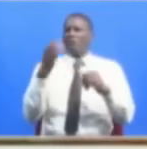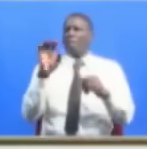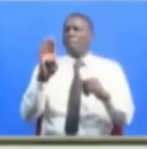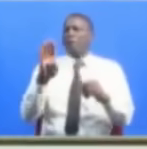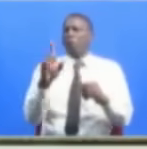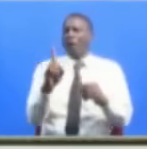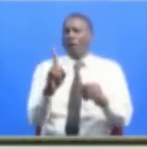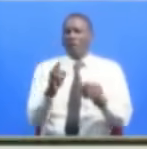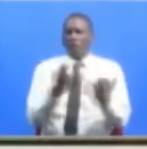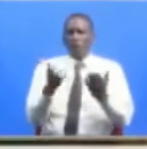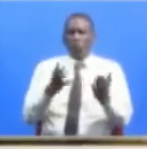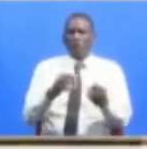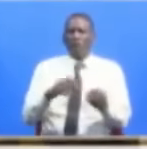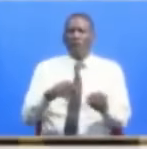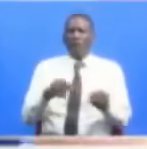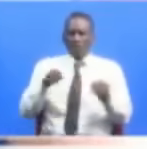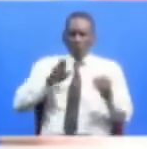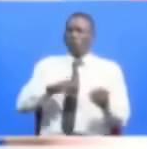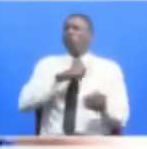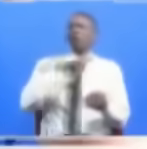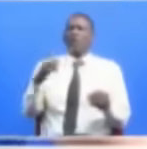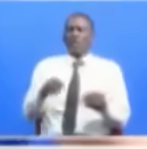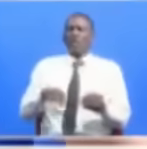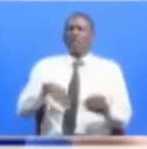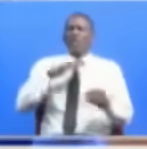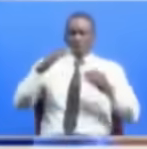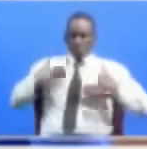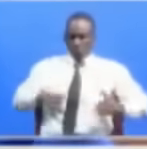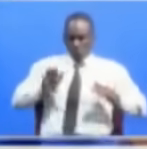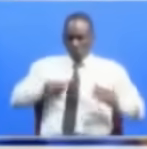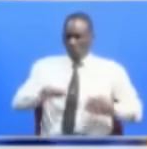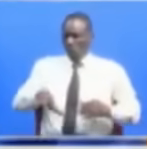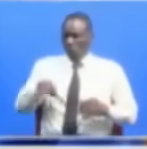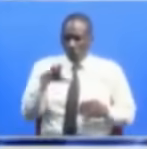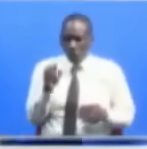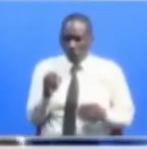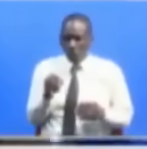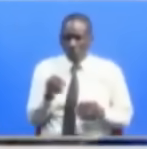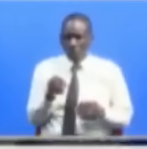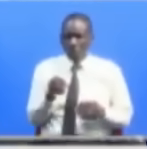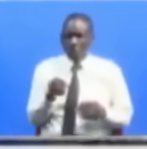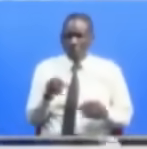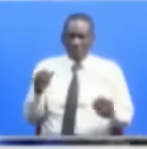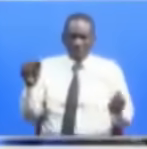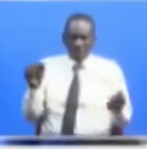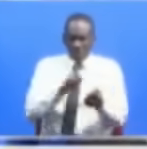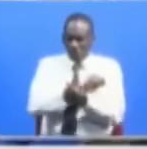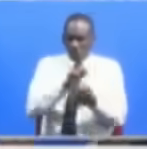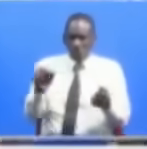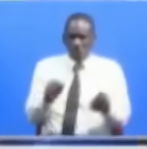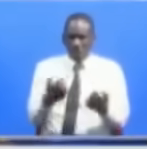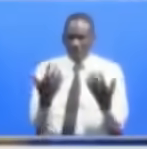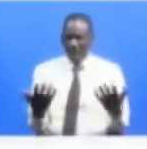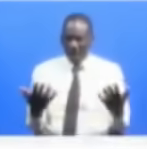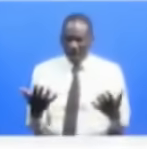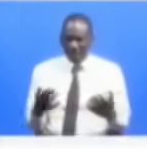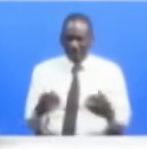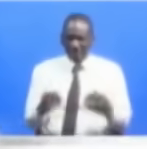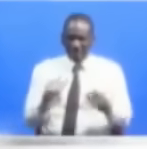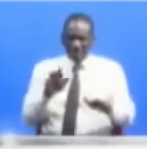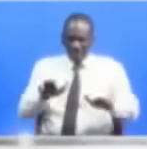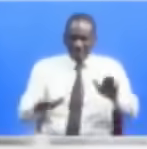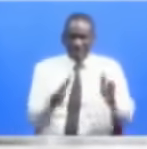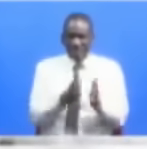of the mysterious murder. The body of a woman was discovered dismembered, hands, legs